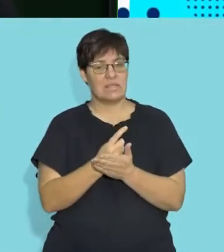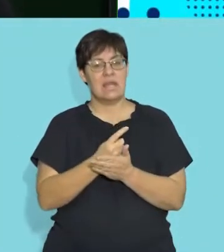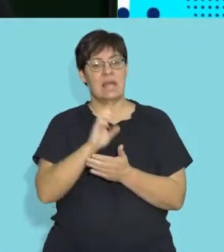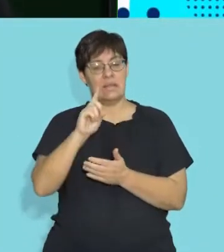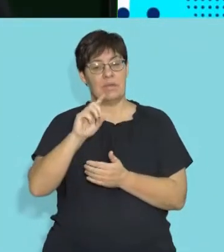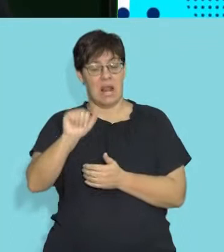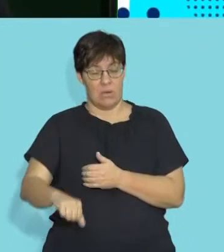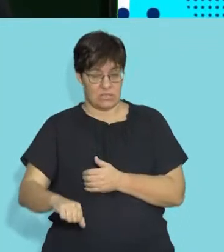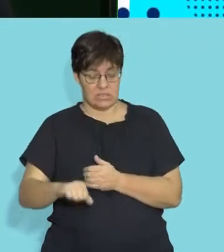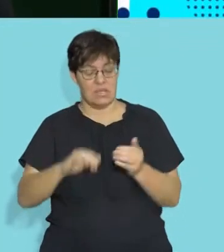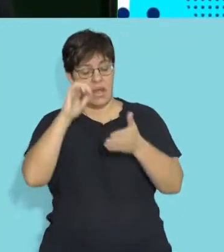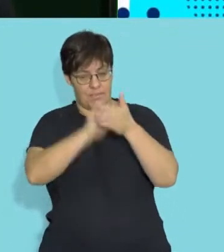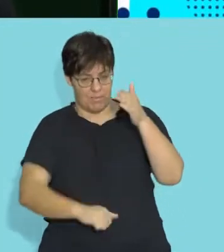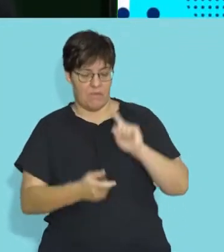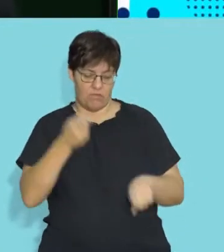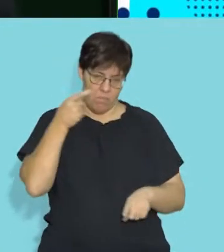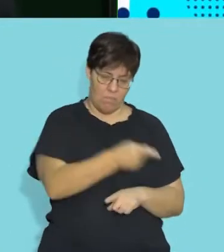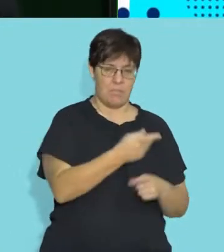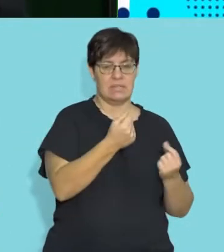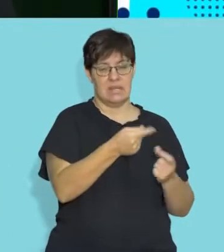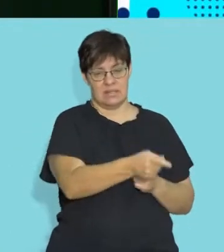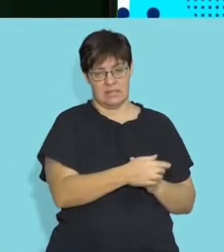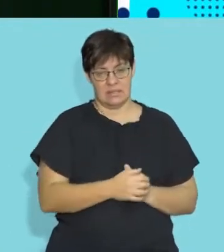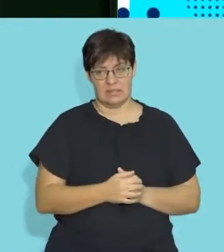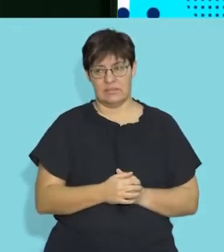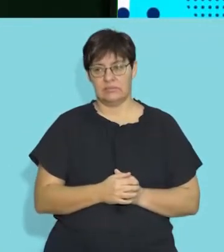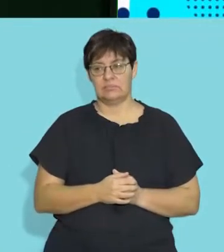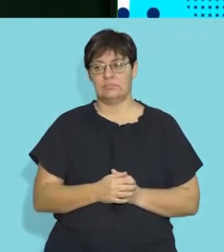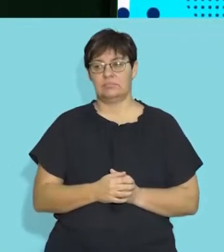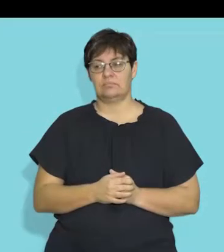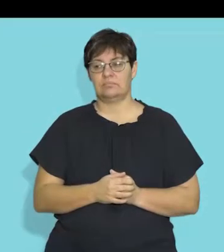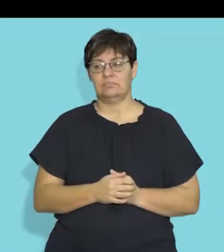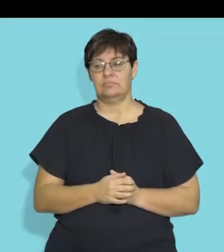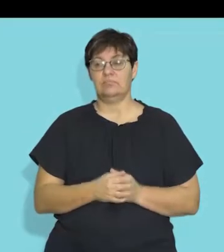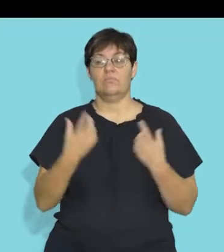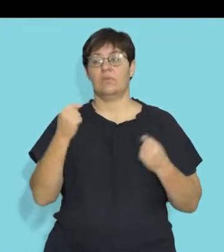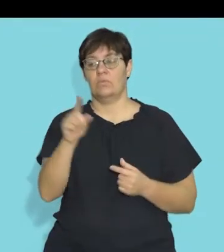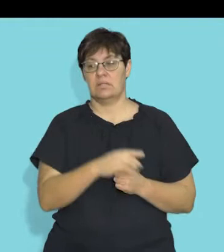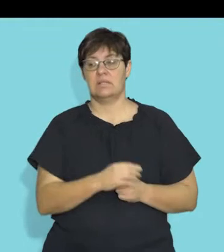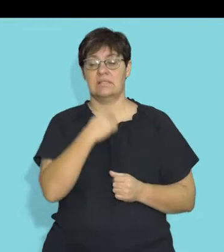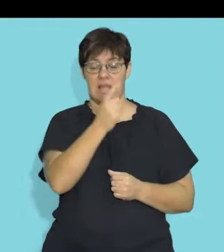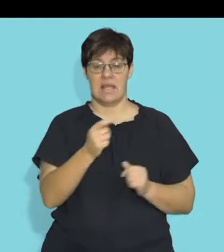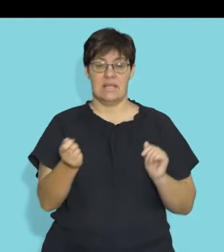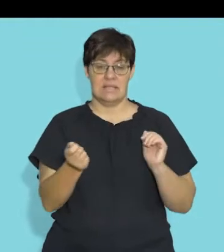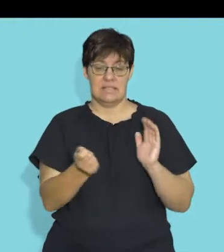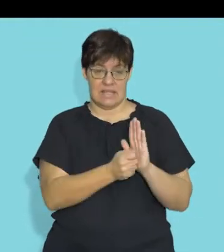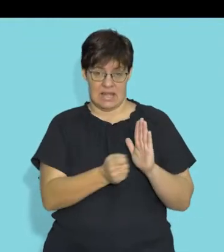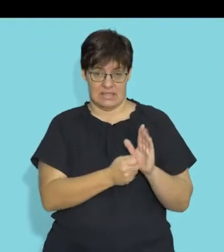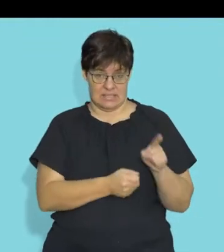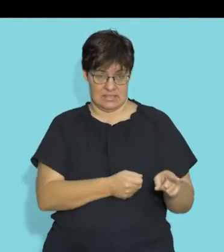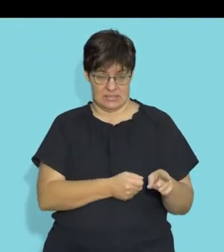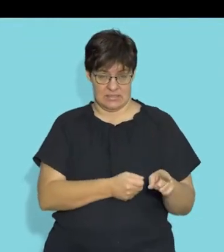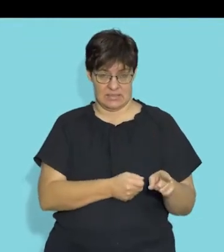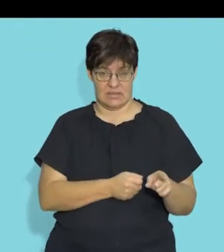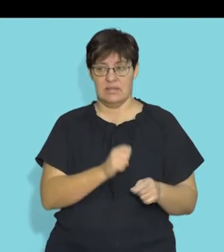your debtors allowances from your sales figure. As you can see here, what are we doing? We're saying sales, there's